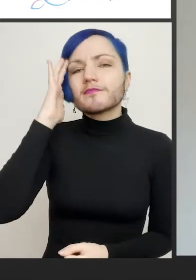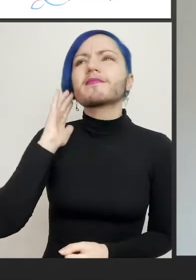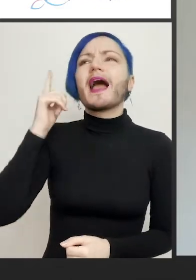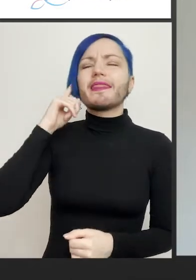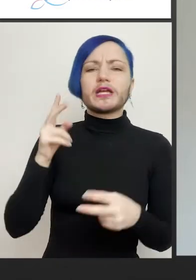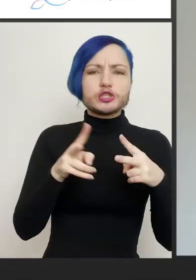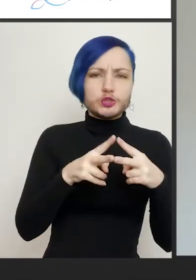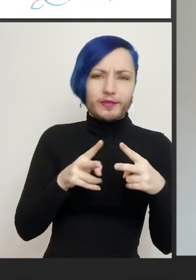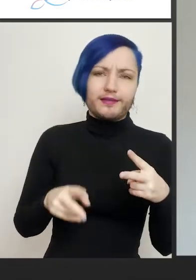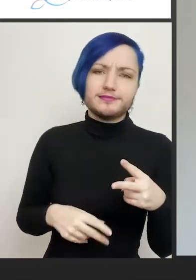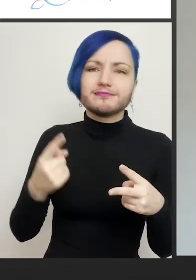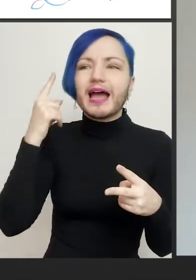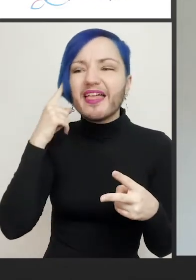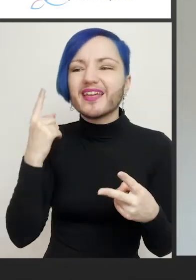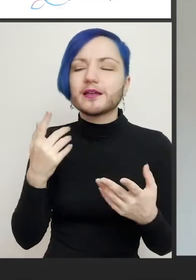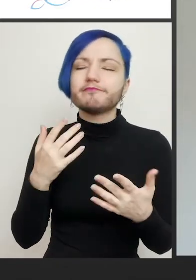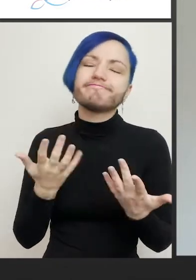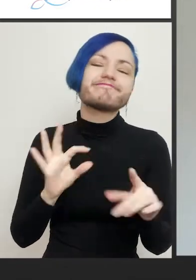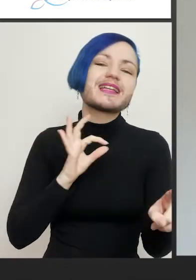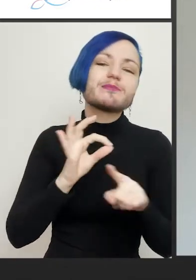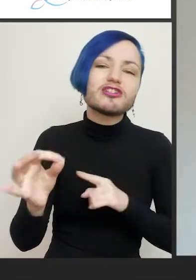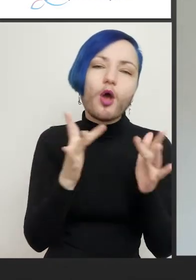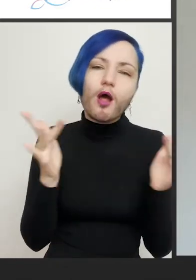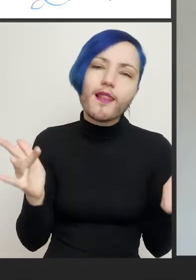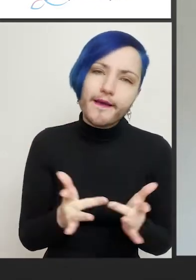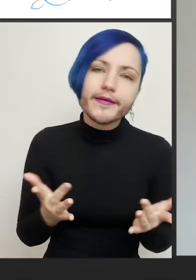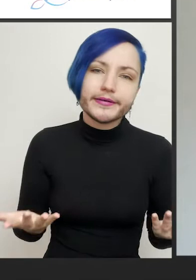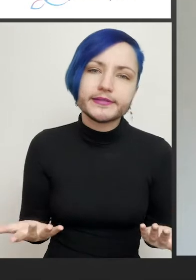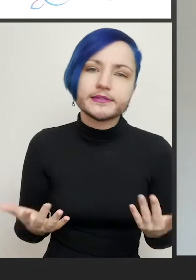things, because I think what happens is that probably especially if you're in online spaces, there's